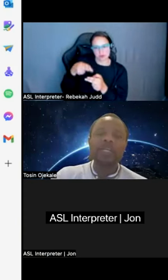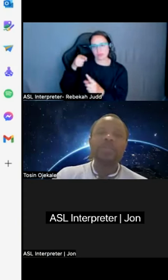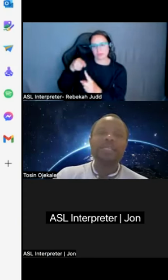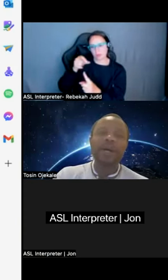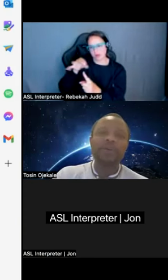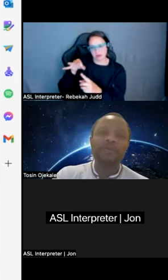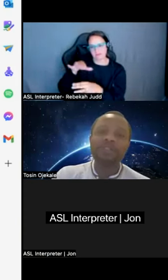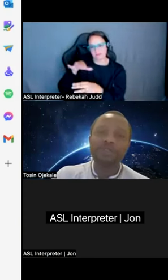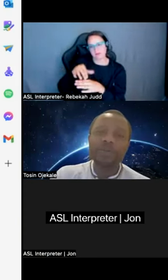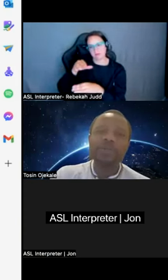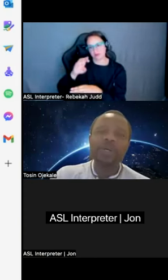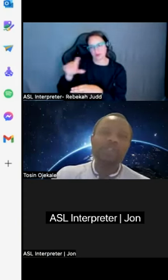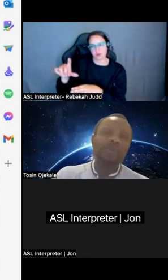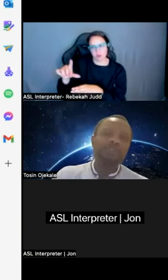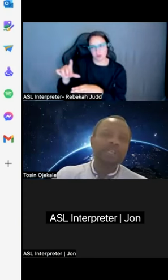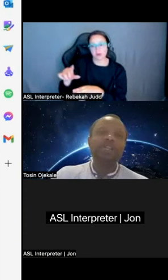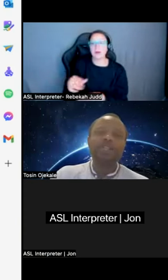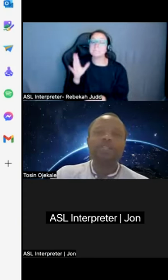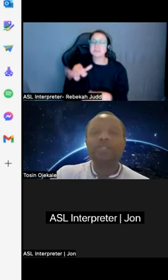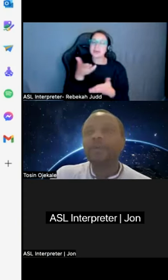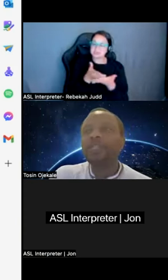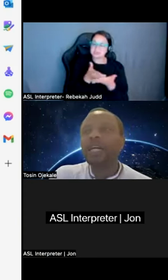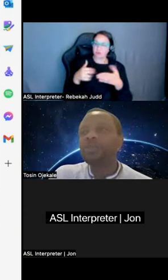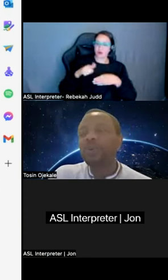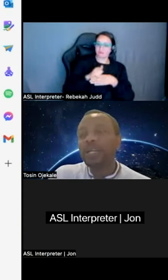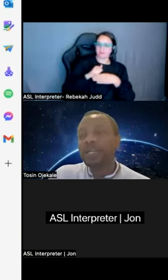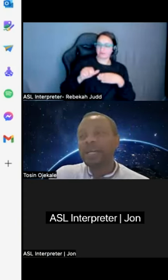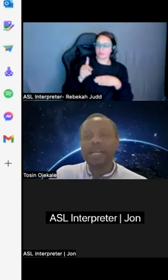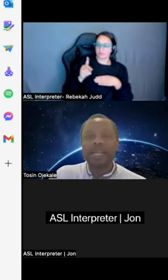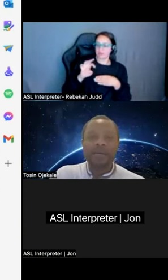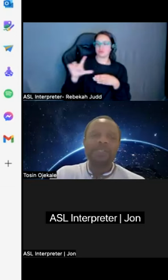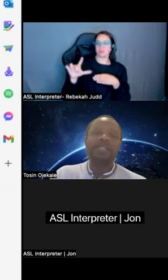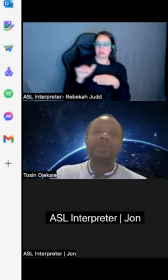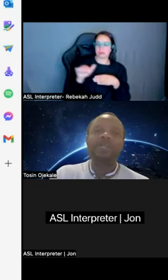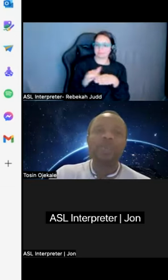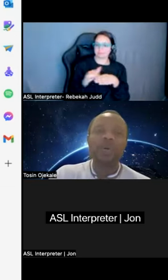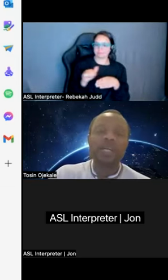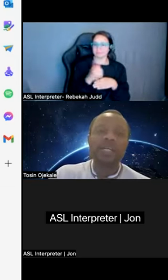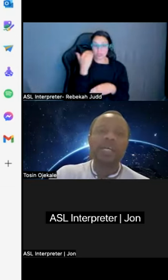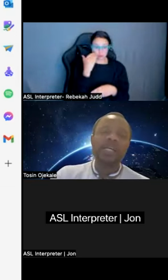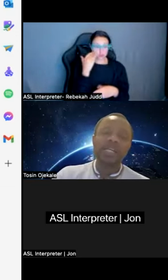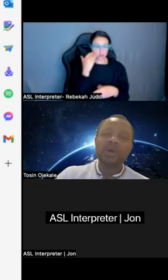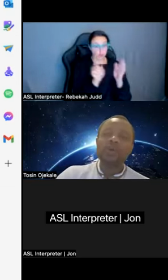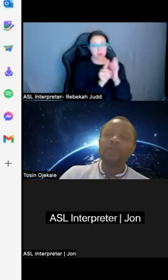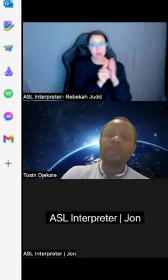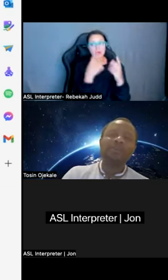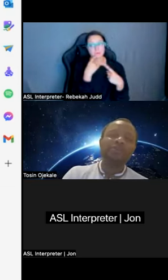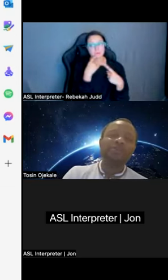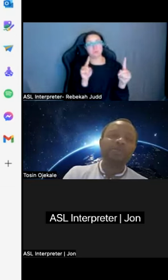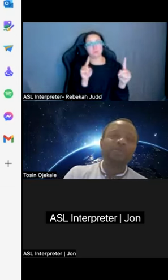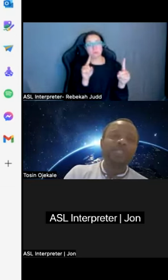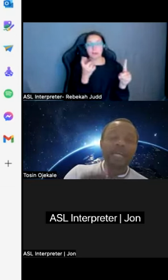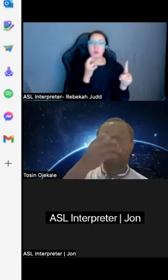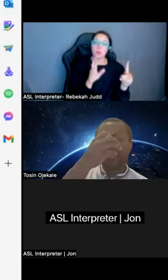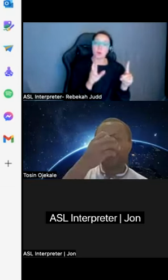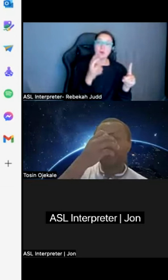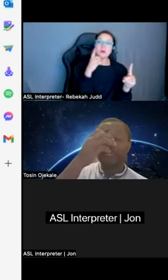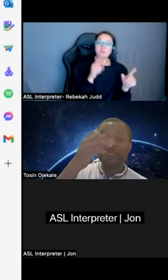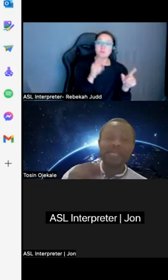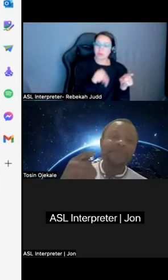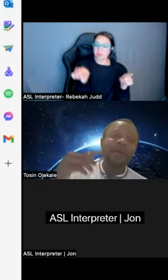Okay, so that's part of the drill. So drill is not just for them to know whether their alarm system is working. It's also for them to be able to take note